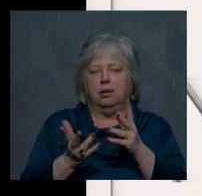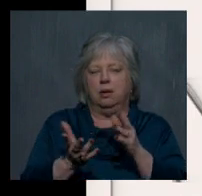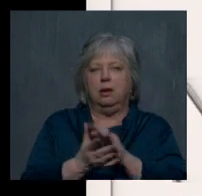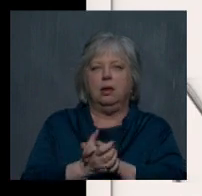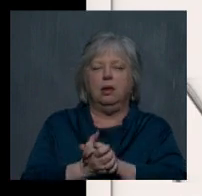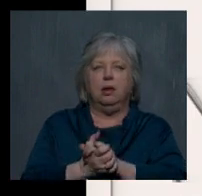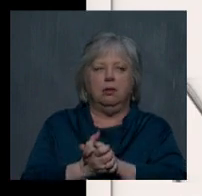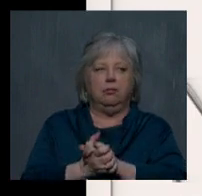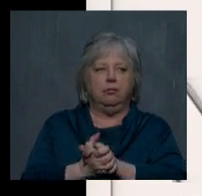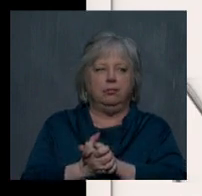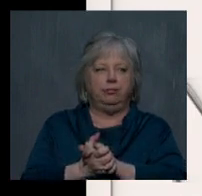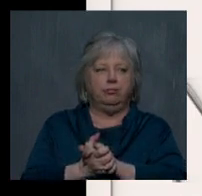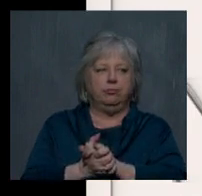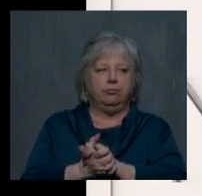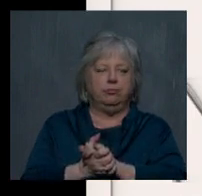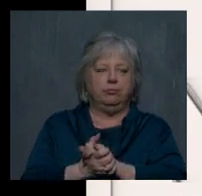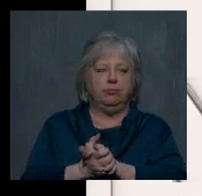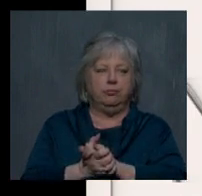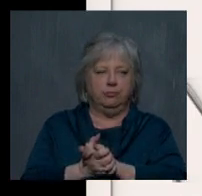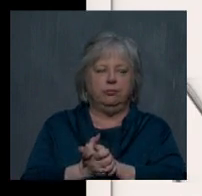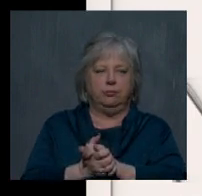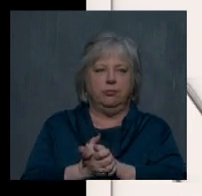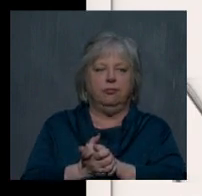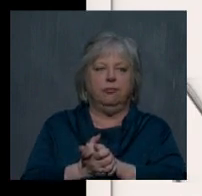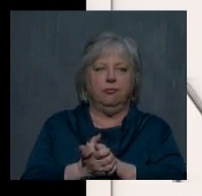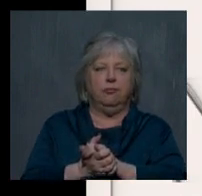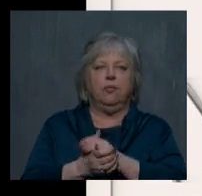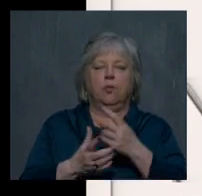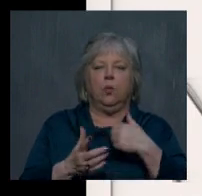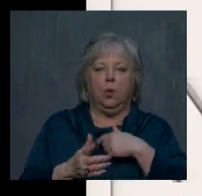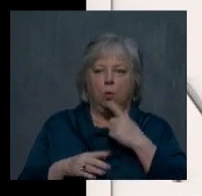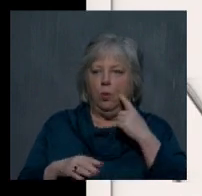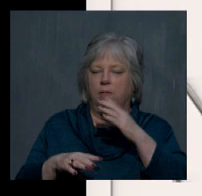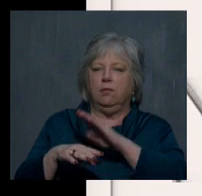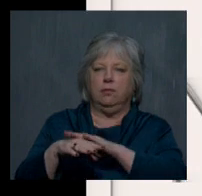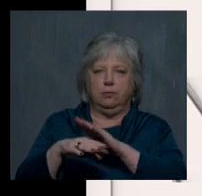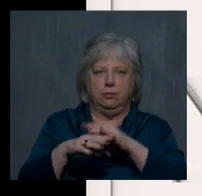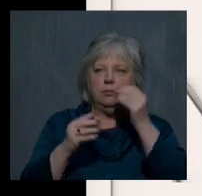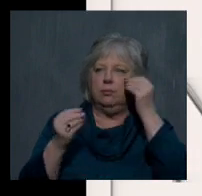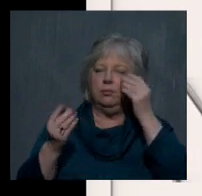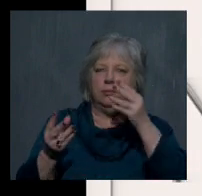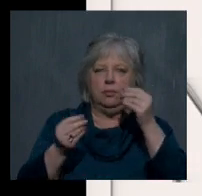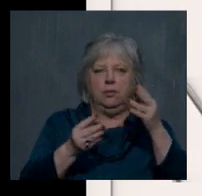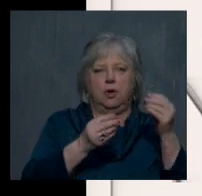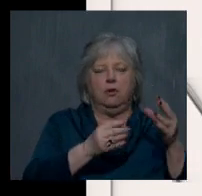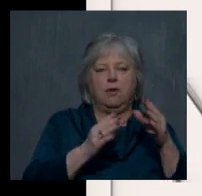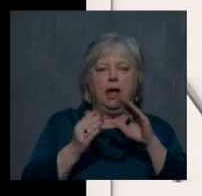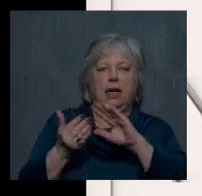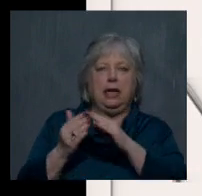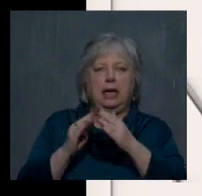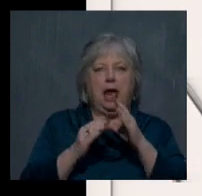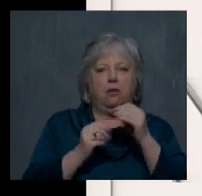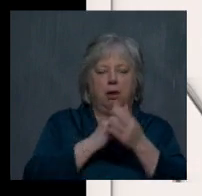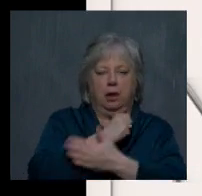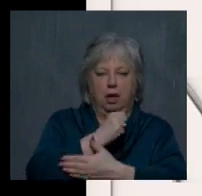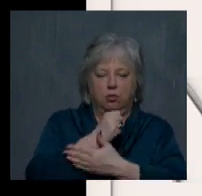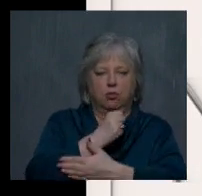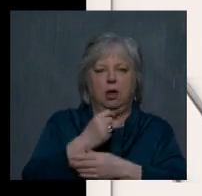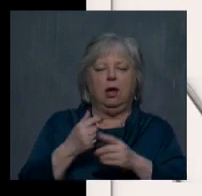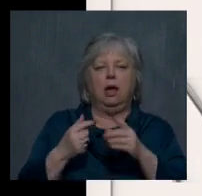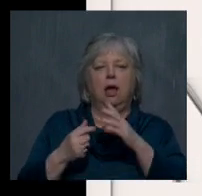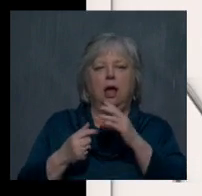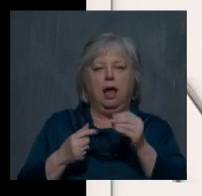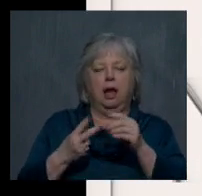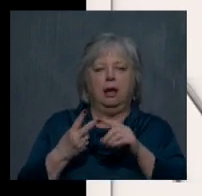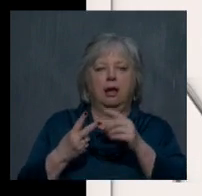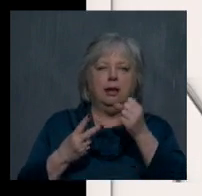area. So the development, we've notified Town and Country